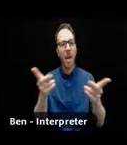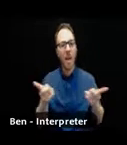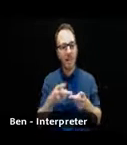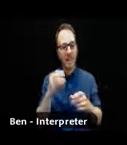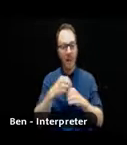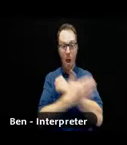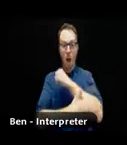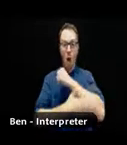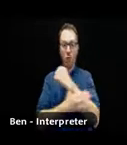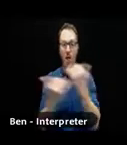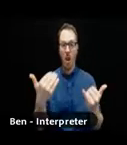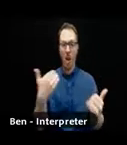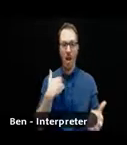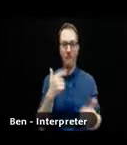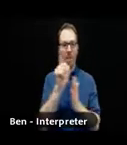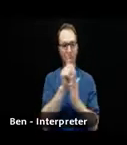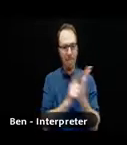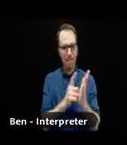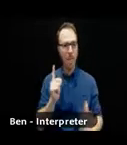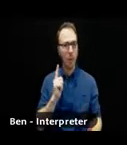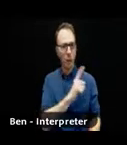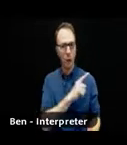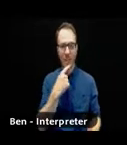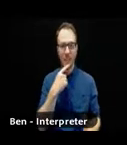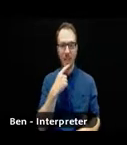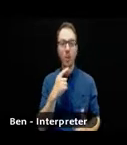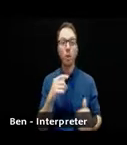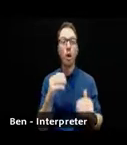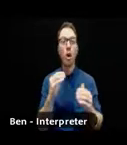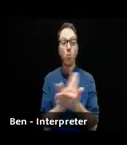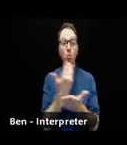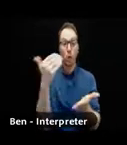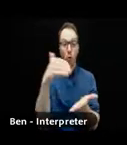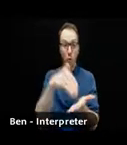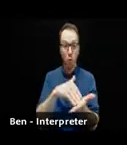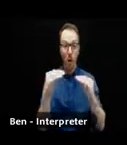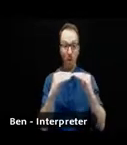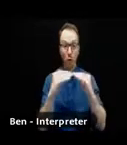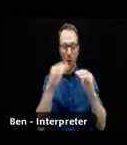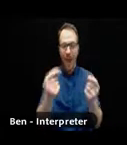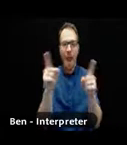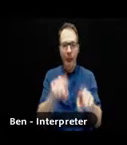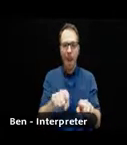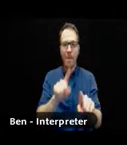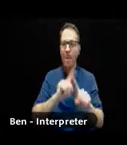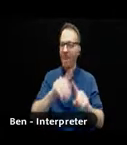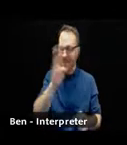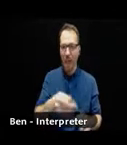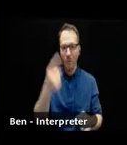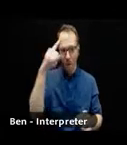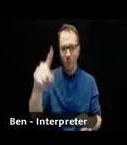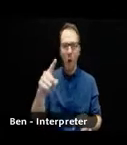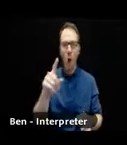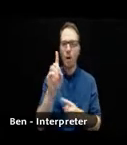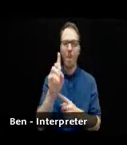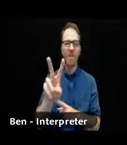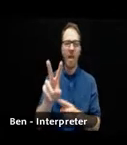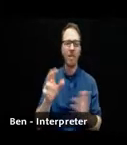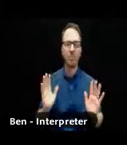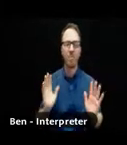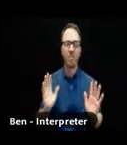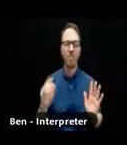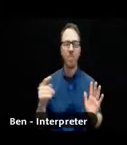there's legislation that says restorative justice can happen in these cases, but never for domestic violence, right? And we hear